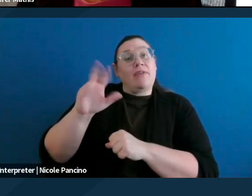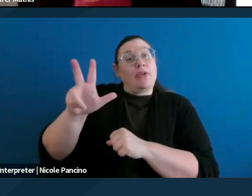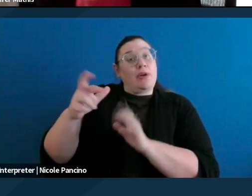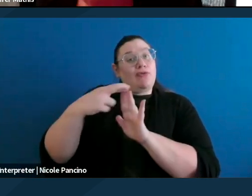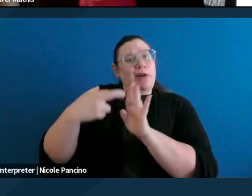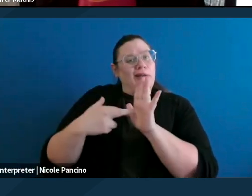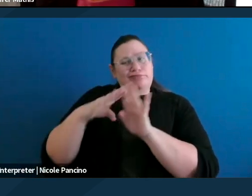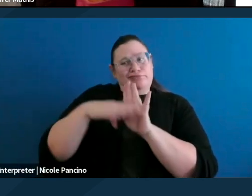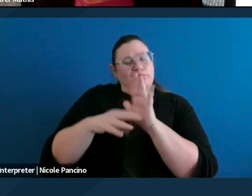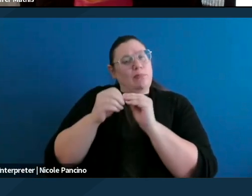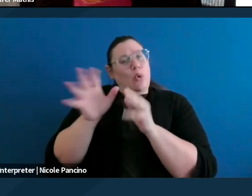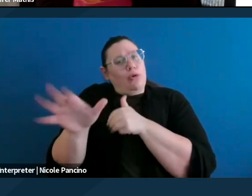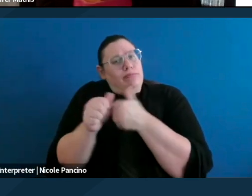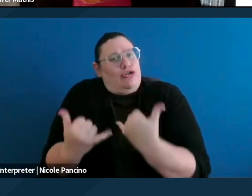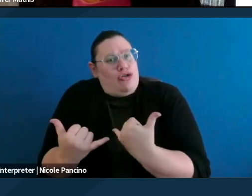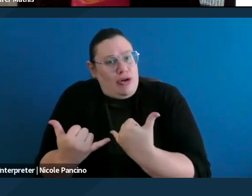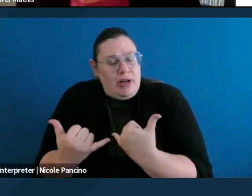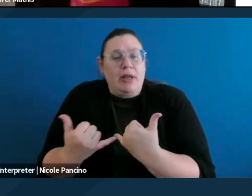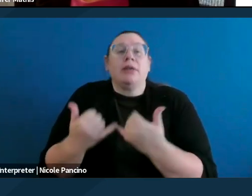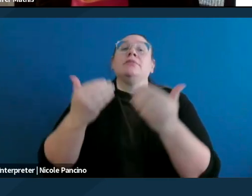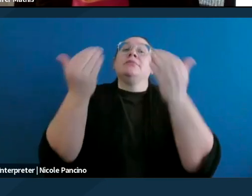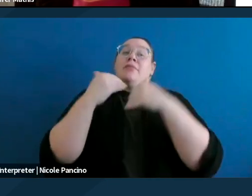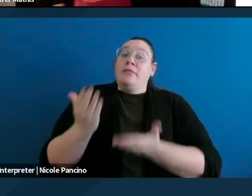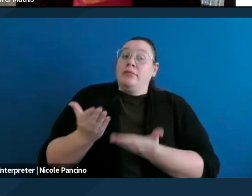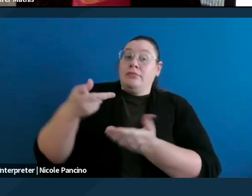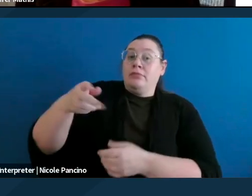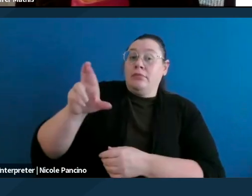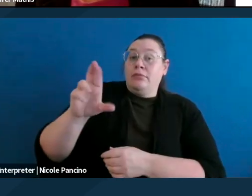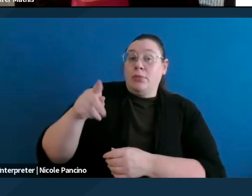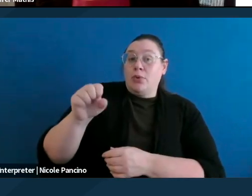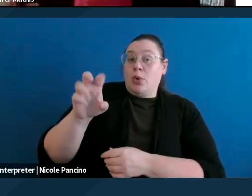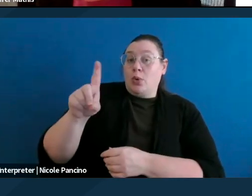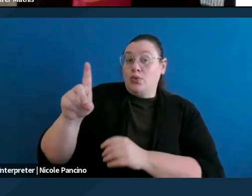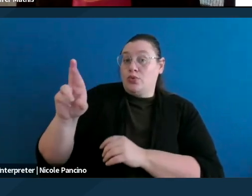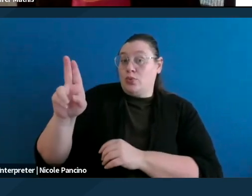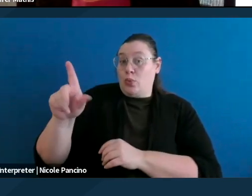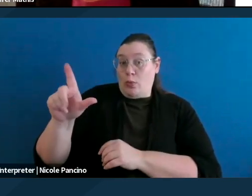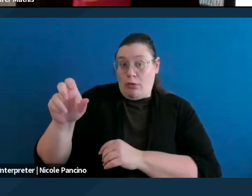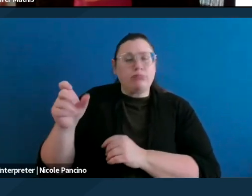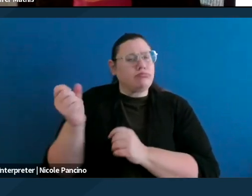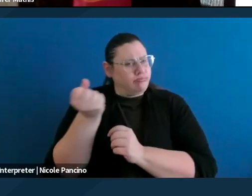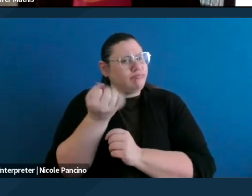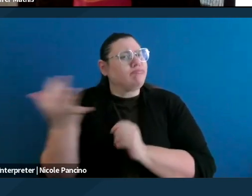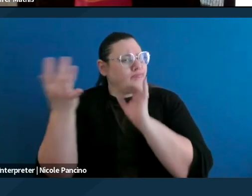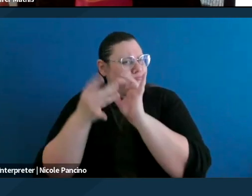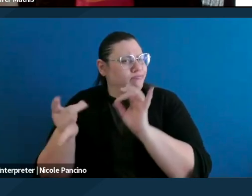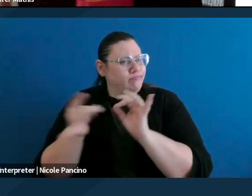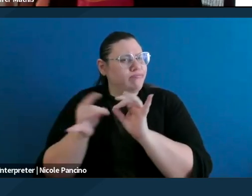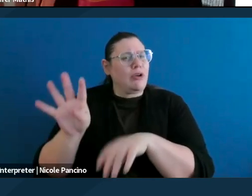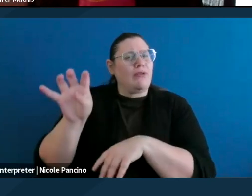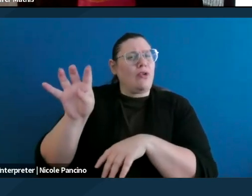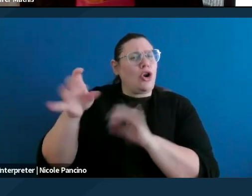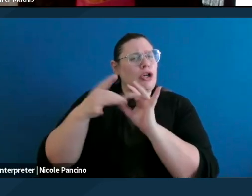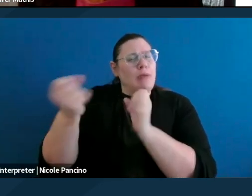regulations. That was followed by a proposed rule. There were a good number of comments. There were 400 comments